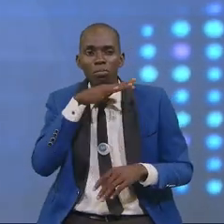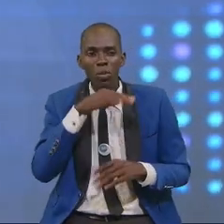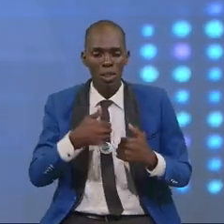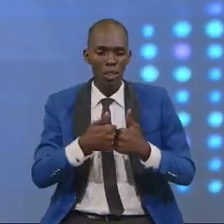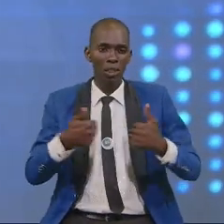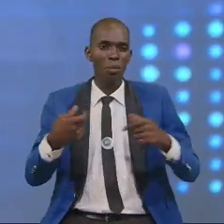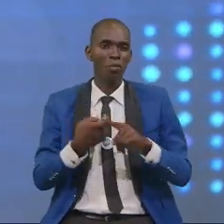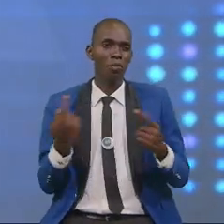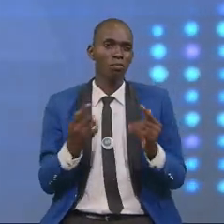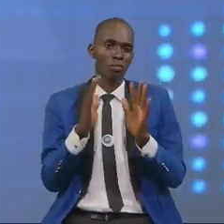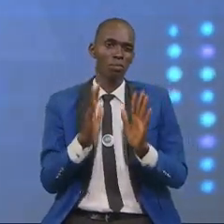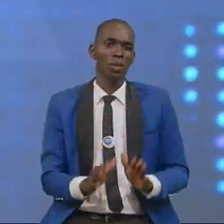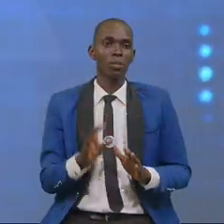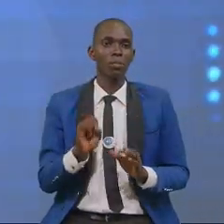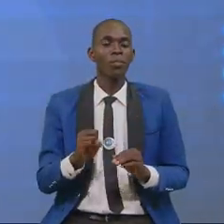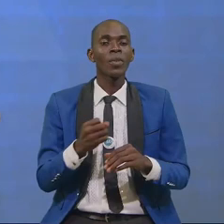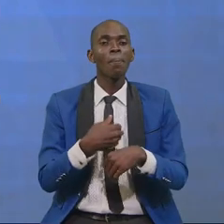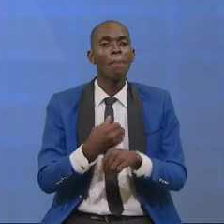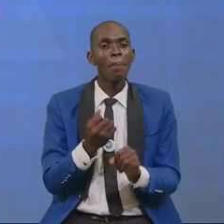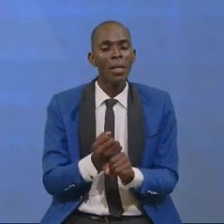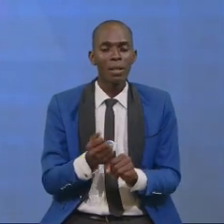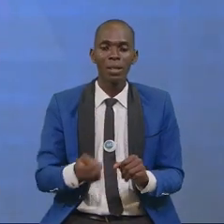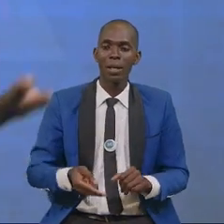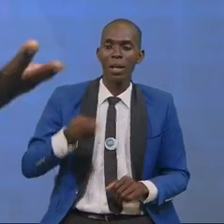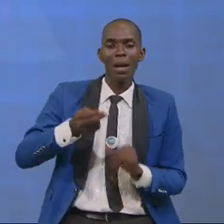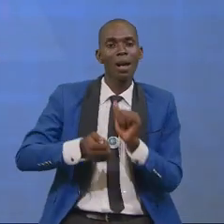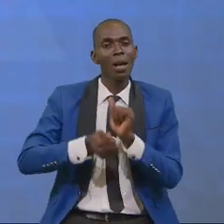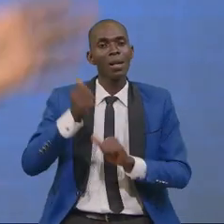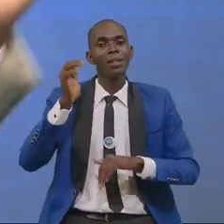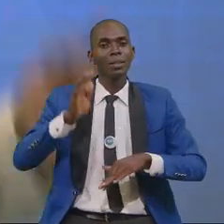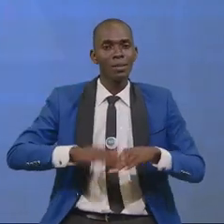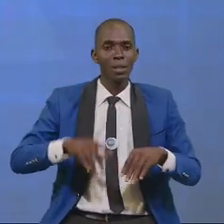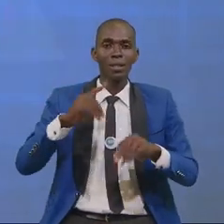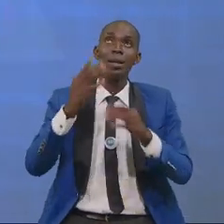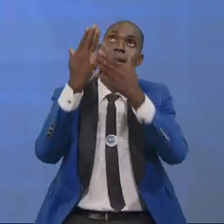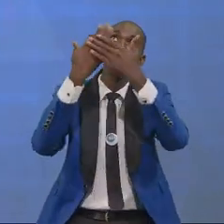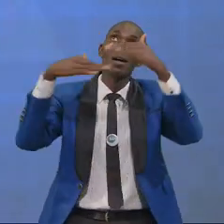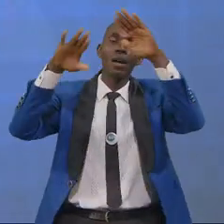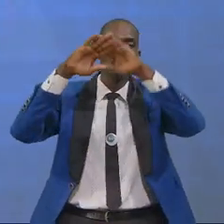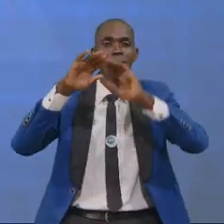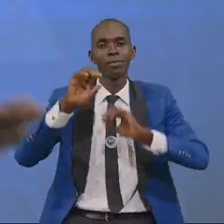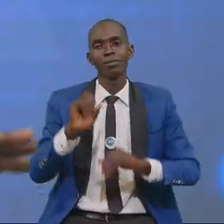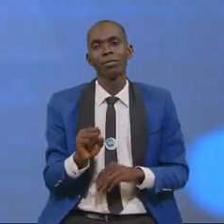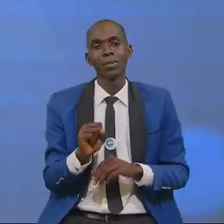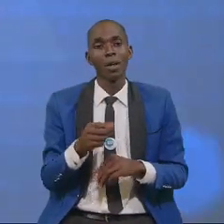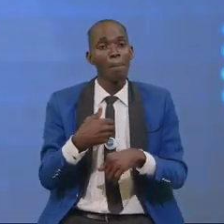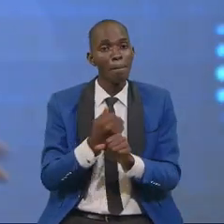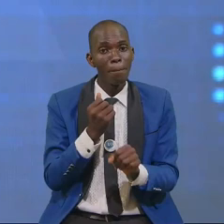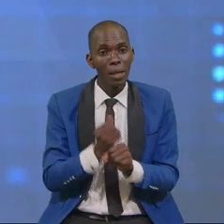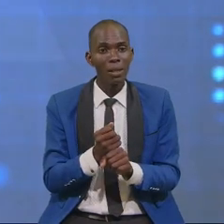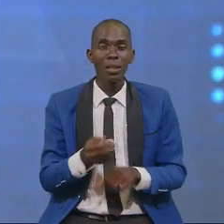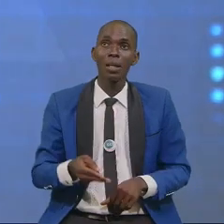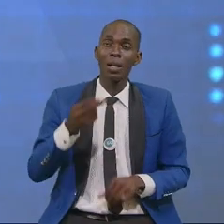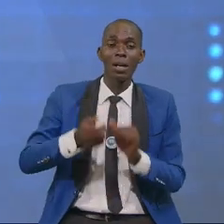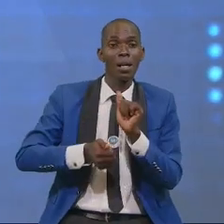Look at this. Made higher than the heavens. Made higher